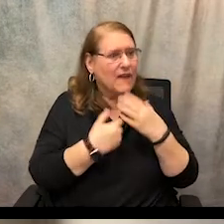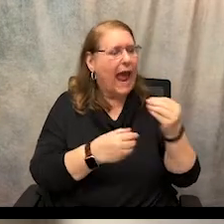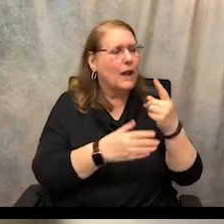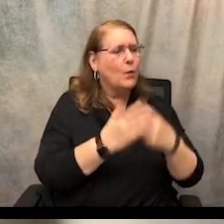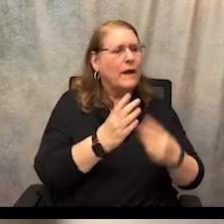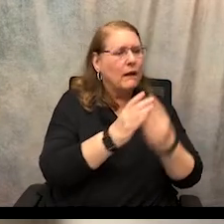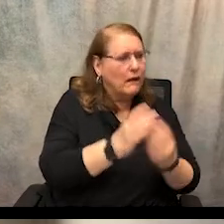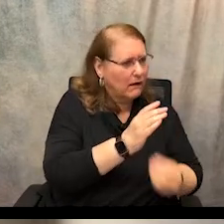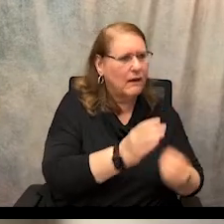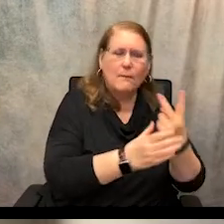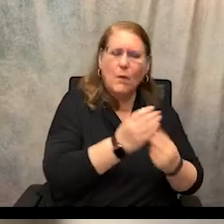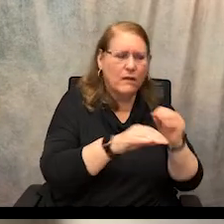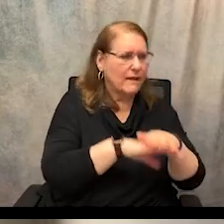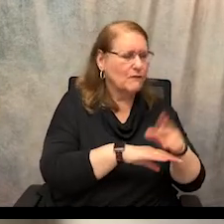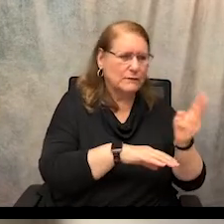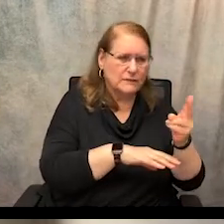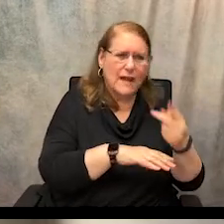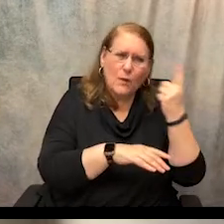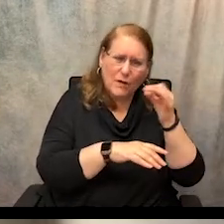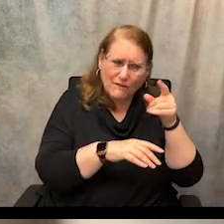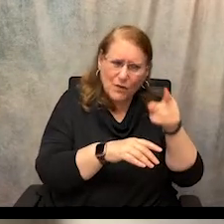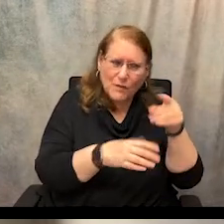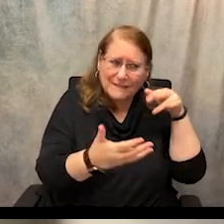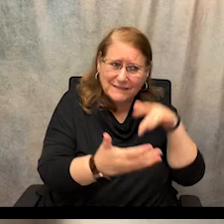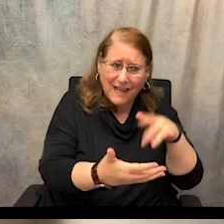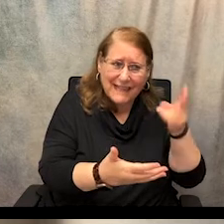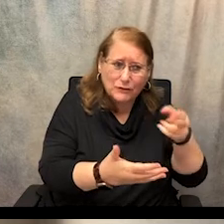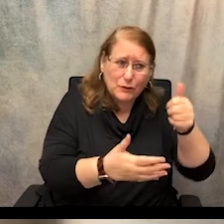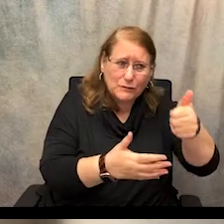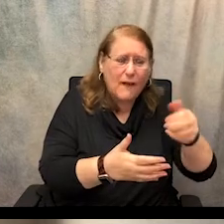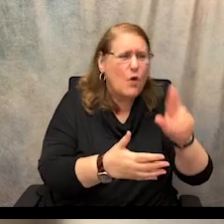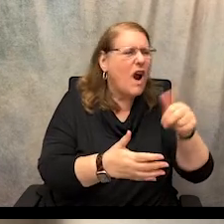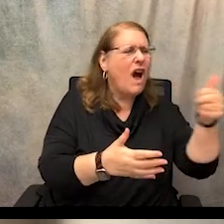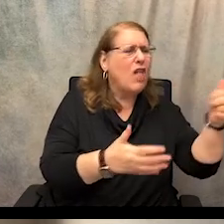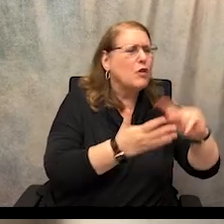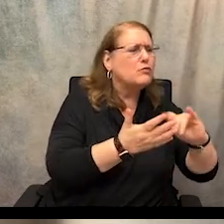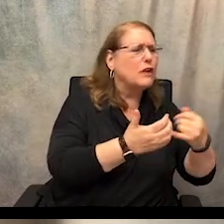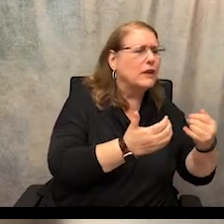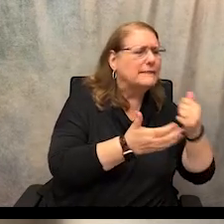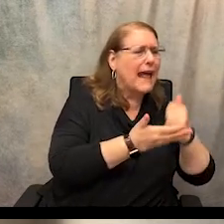if you'd studied history, or if other historical projects prepared you for making this film.